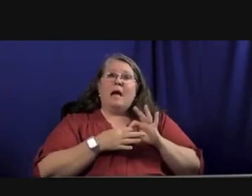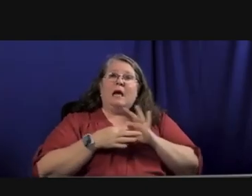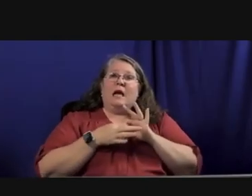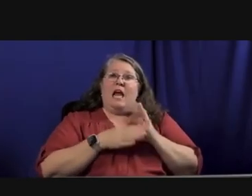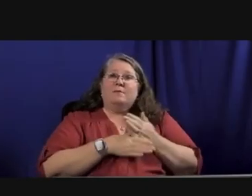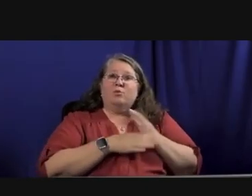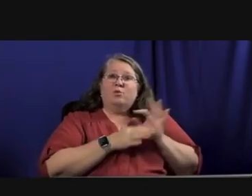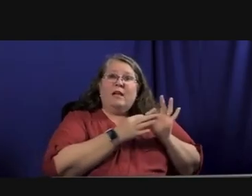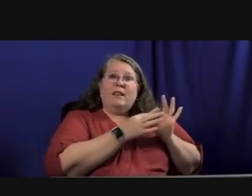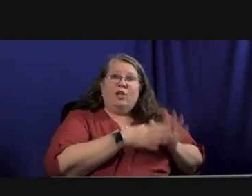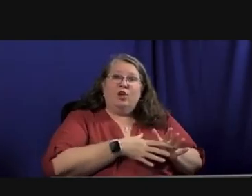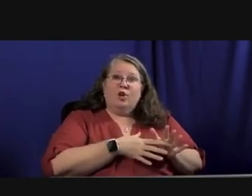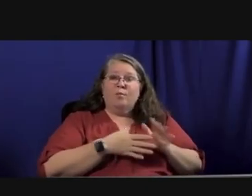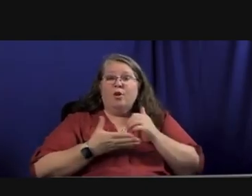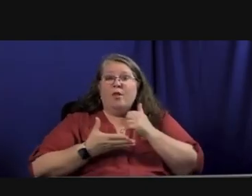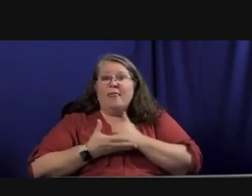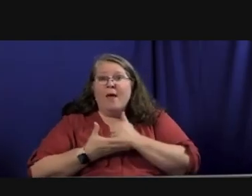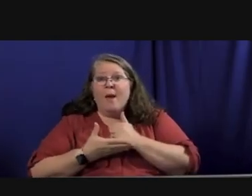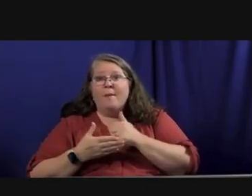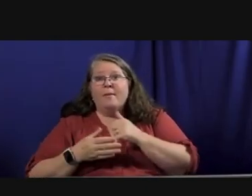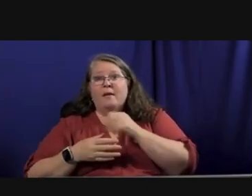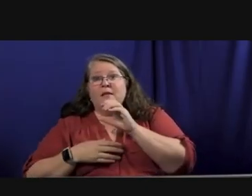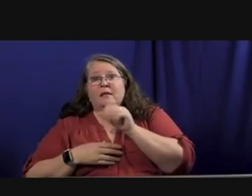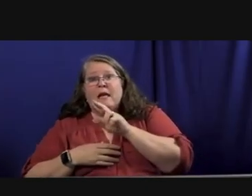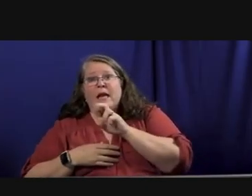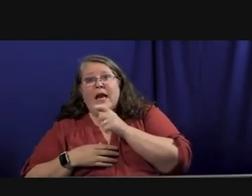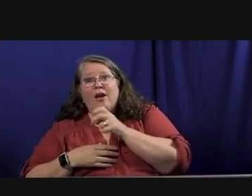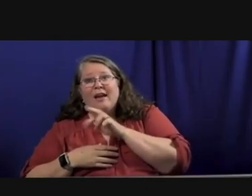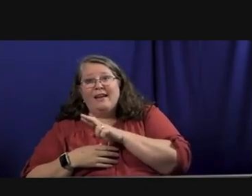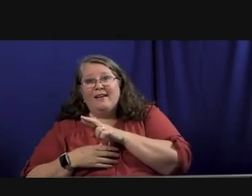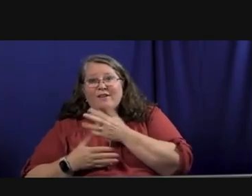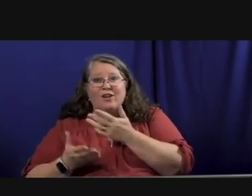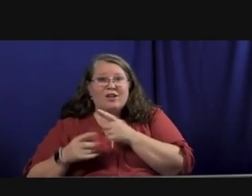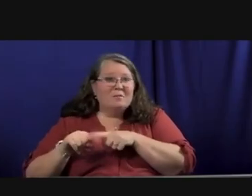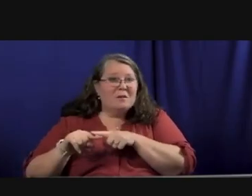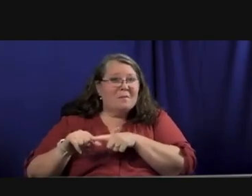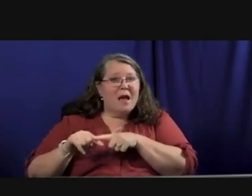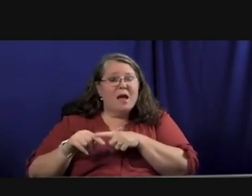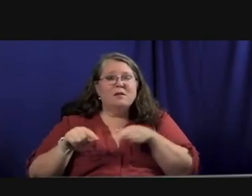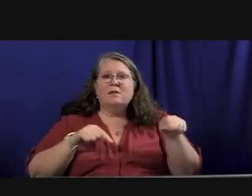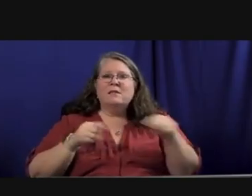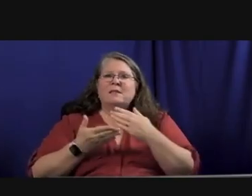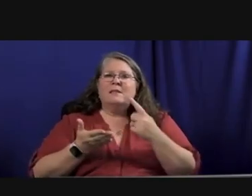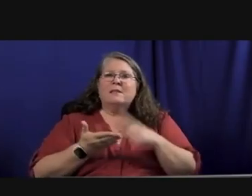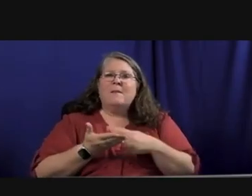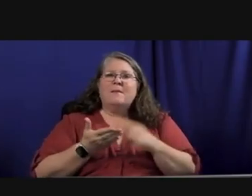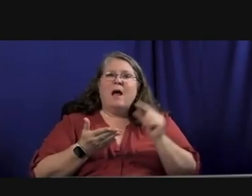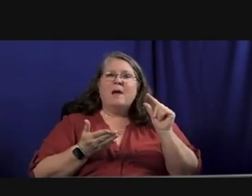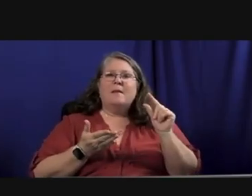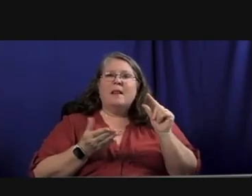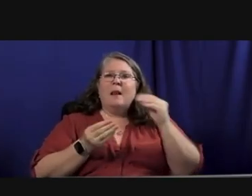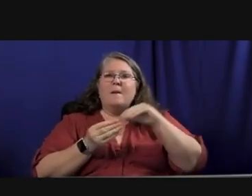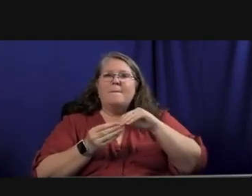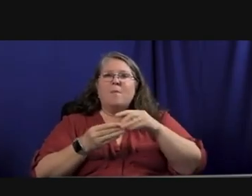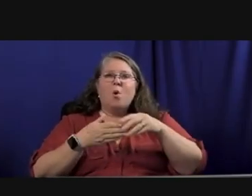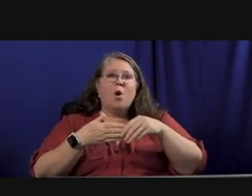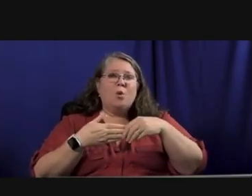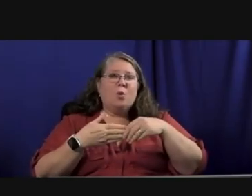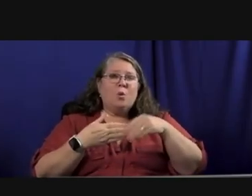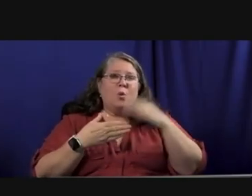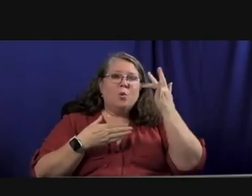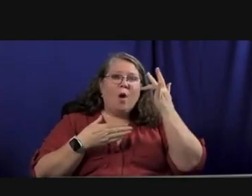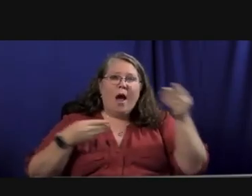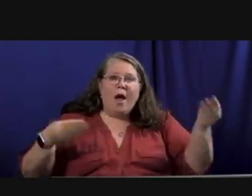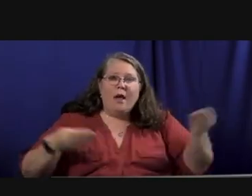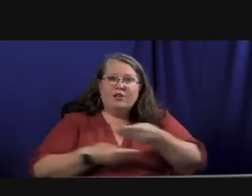limited on those interactions. But the connection between the caregiver, interpreter, and the counselor may be